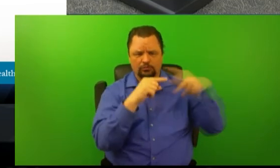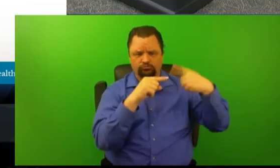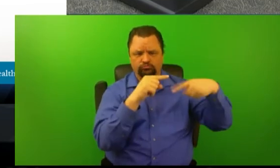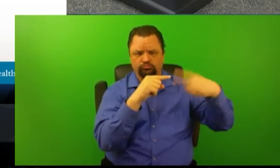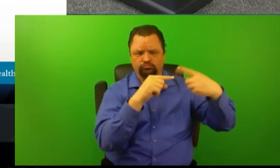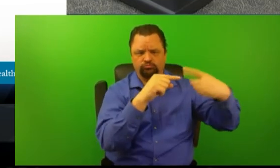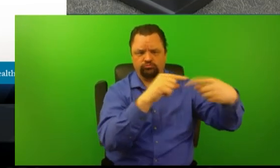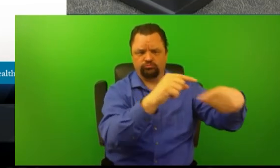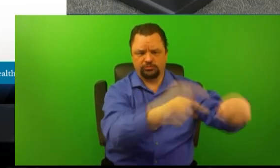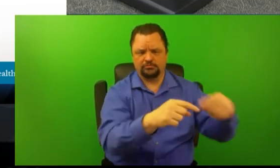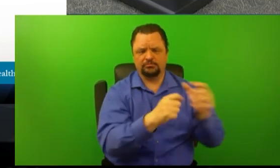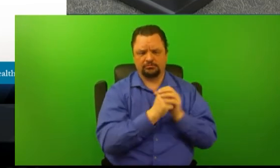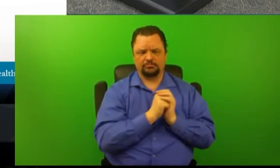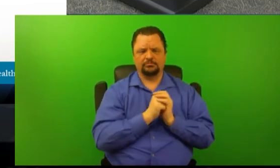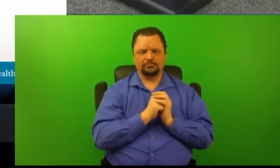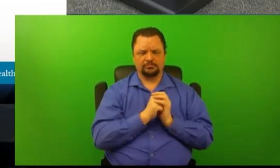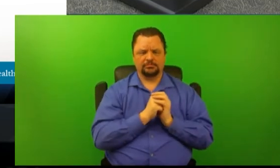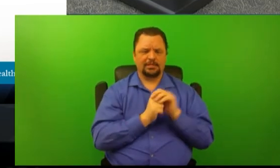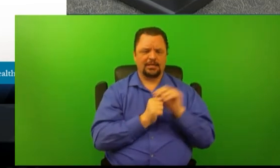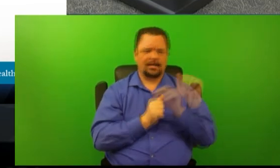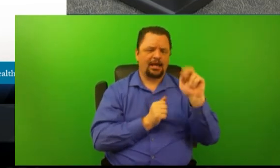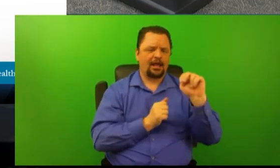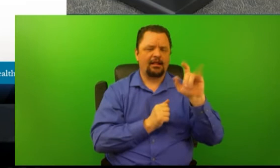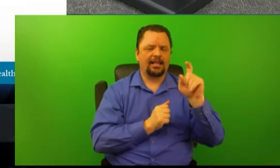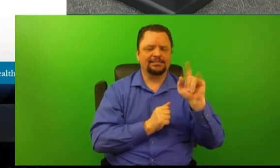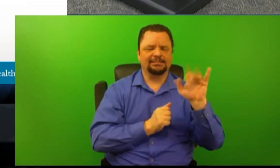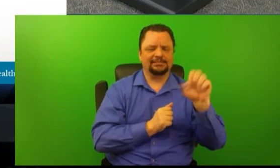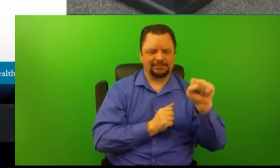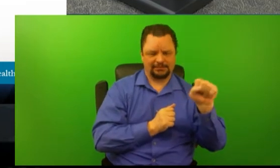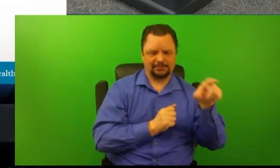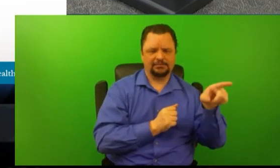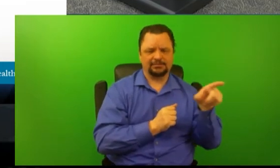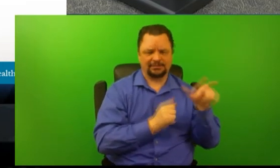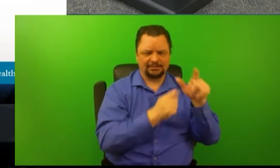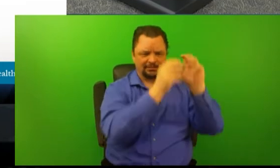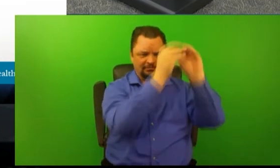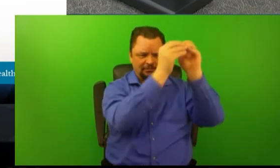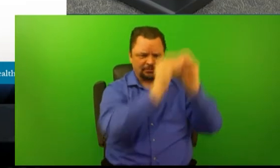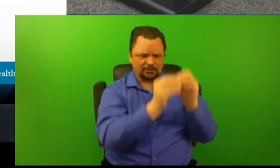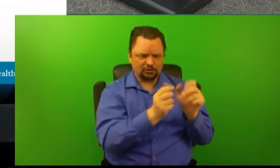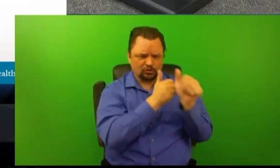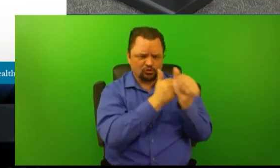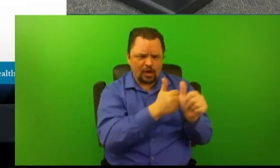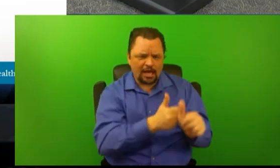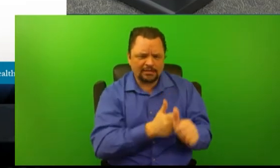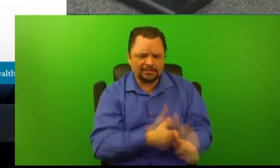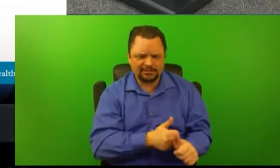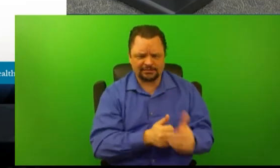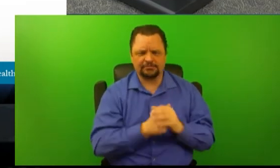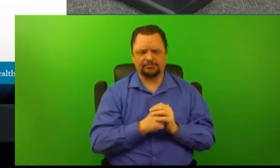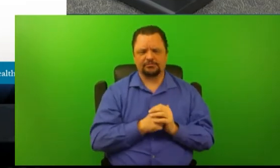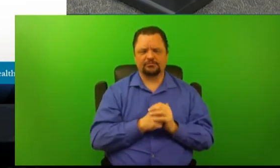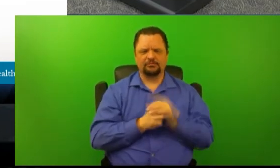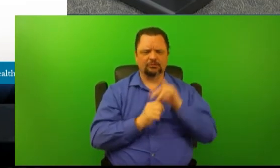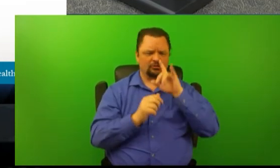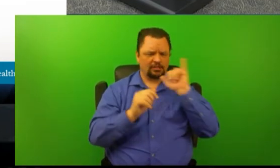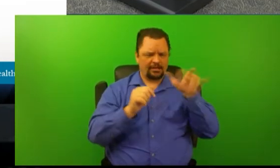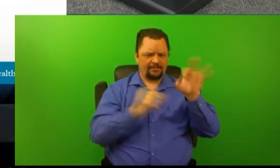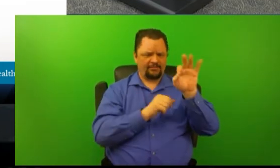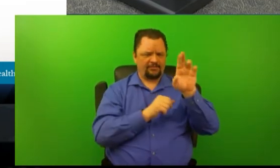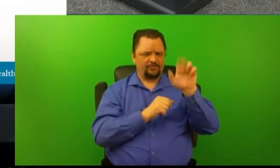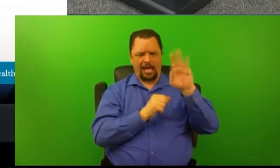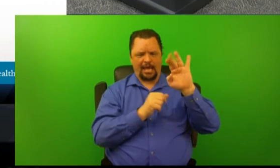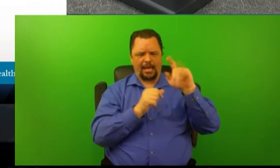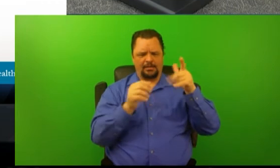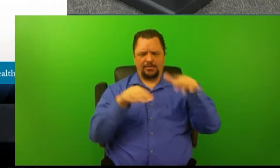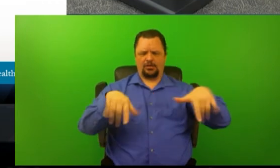tracking mechanism similar to Thriving Colorado, but we're very excited to see how we might elevate some of that